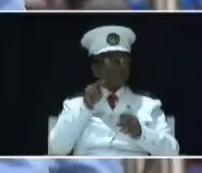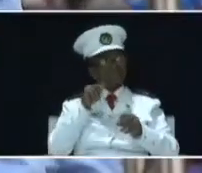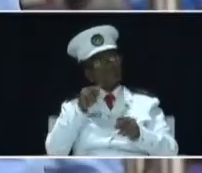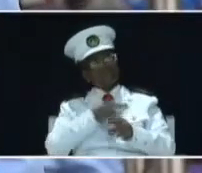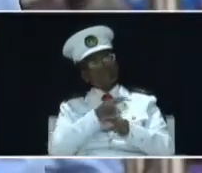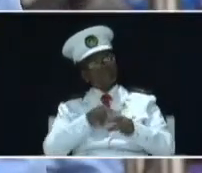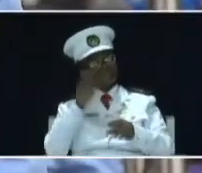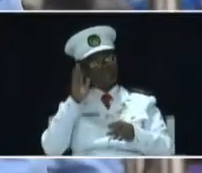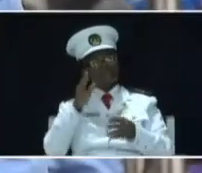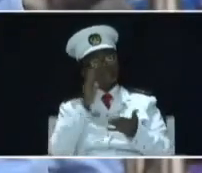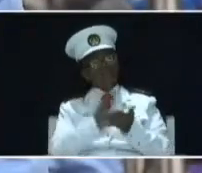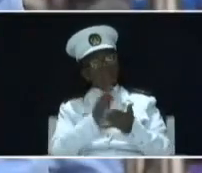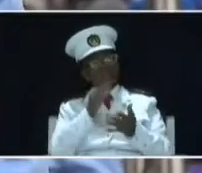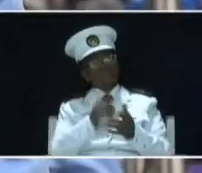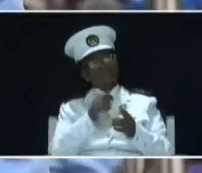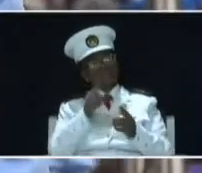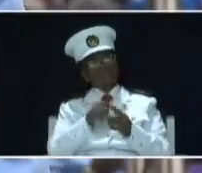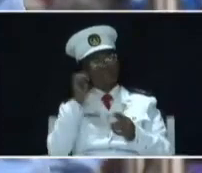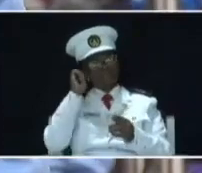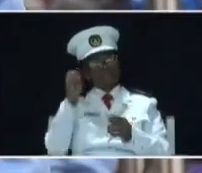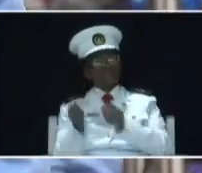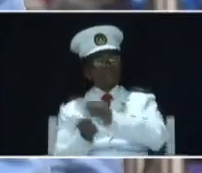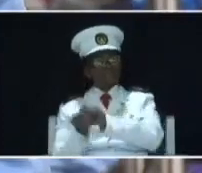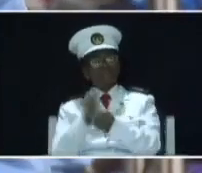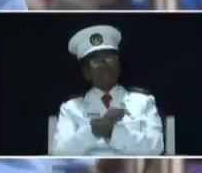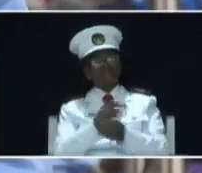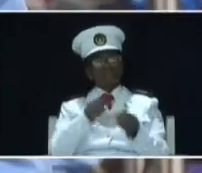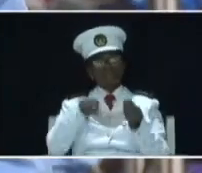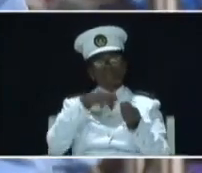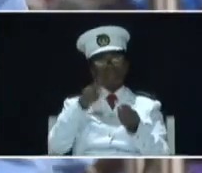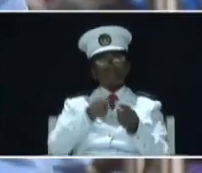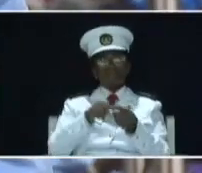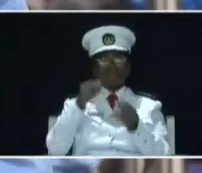And then he turned around to Moses and said, "Well,